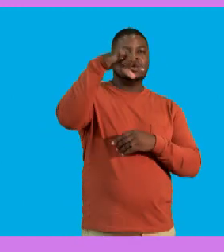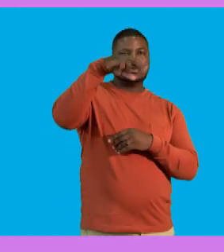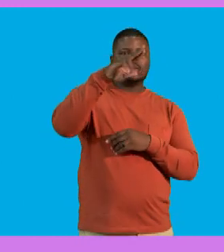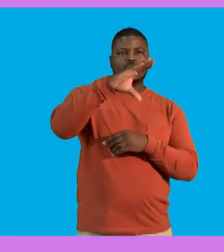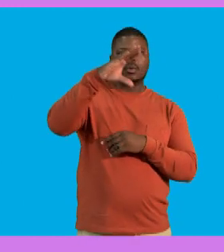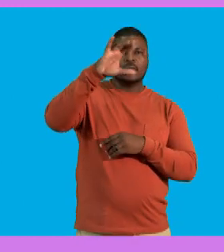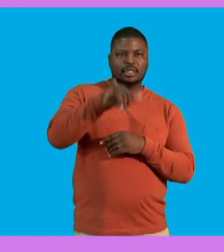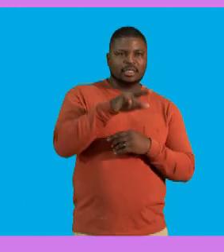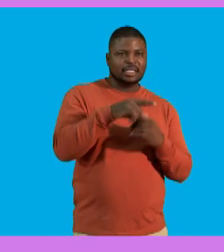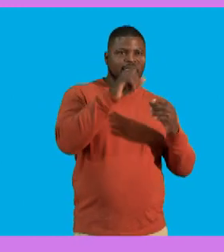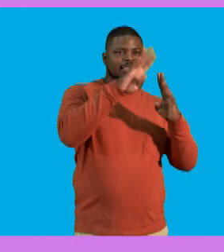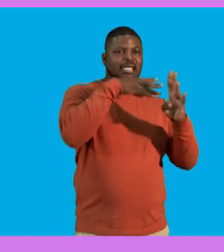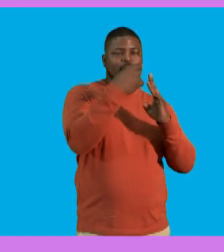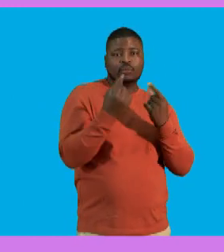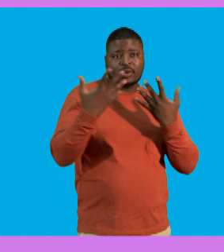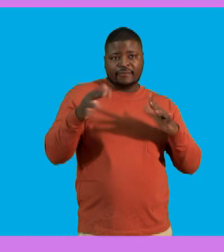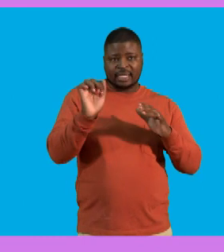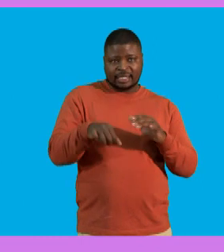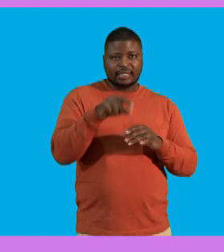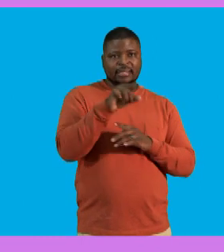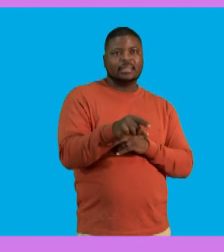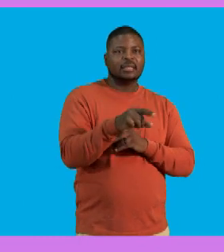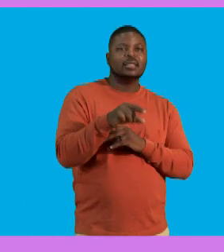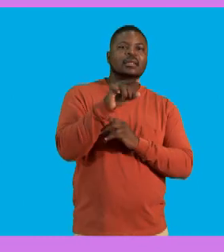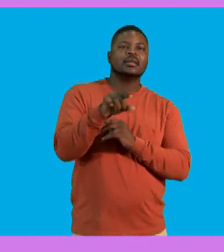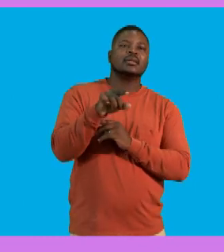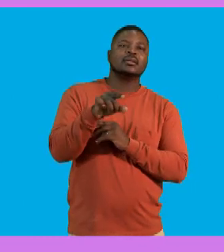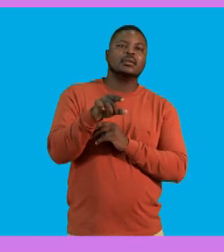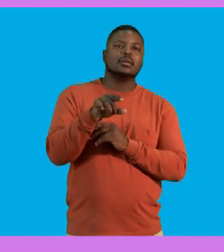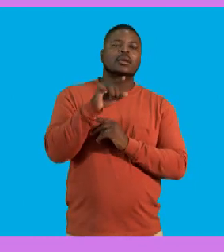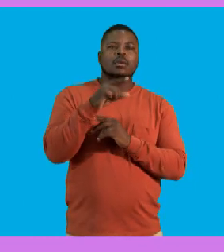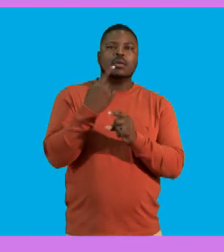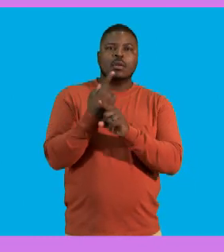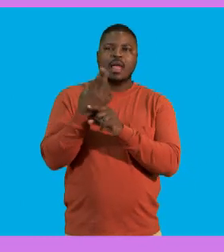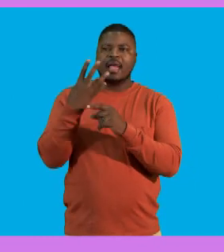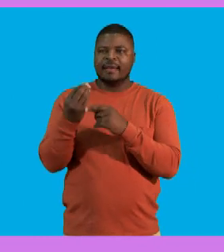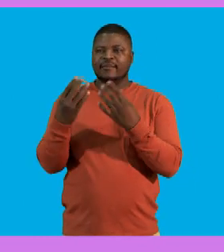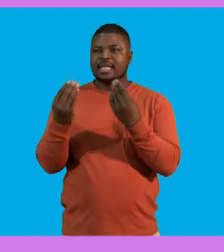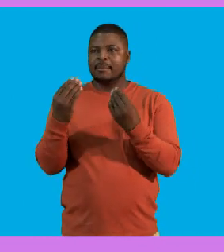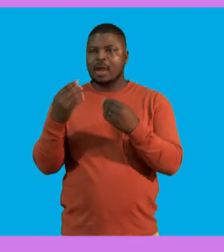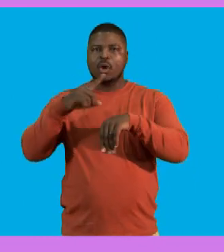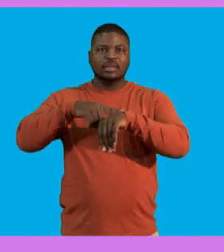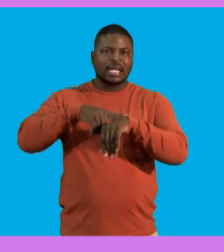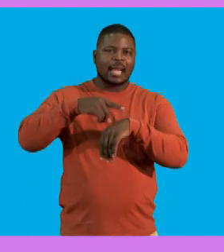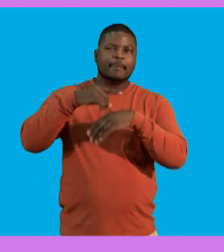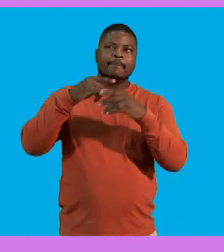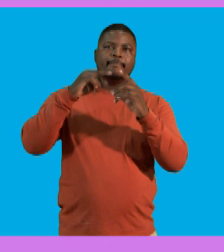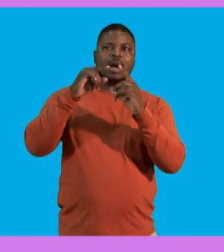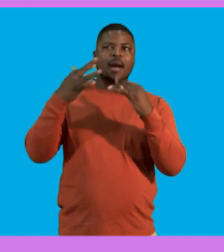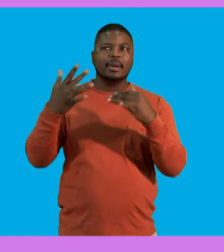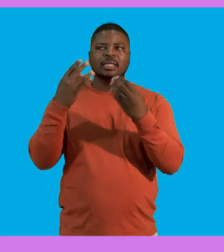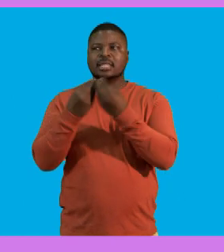of, shows the list of categories or groups of things together with the number of times the items occur. Excuse